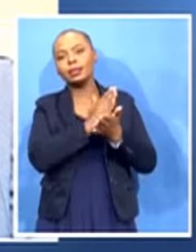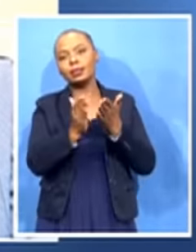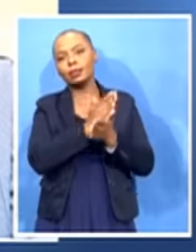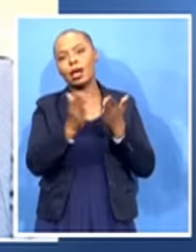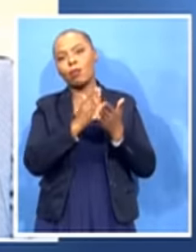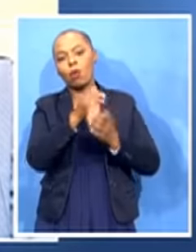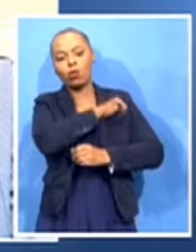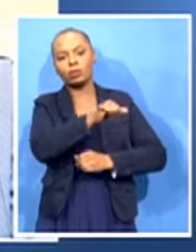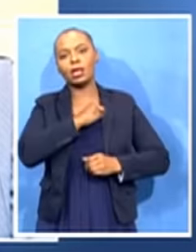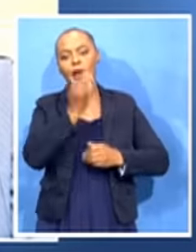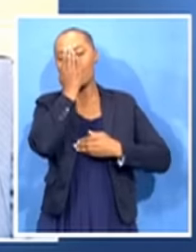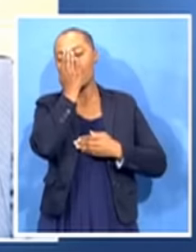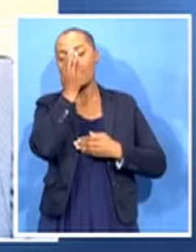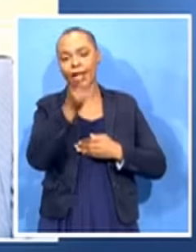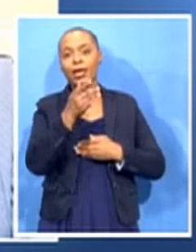KZN?